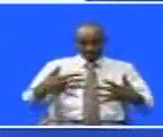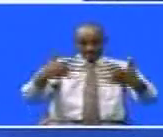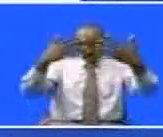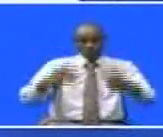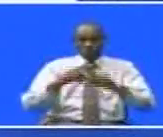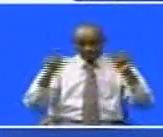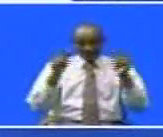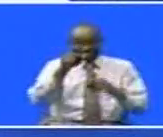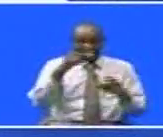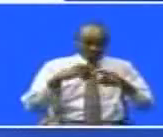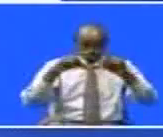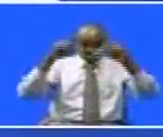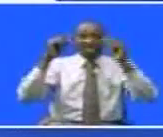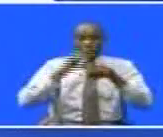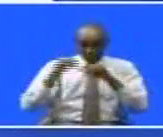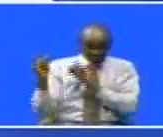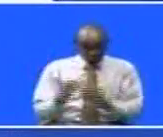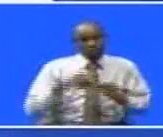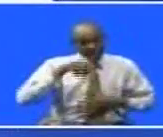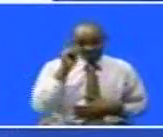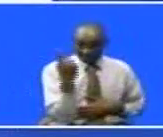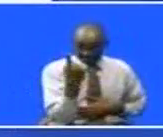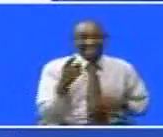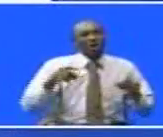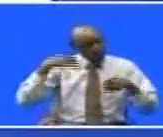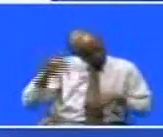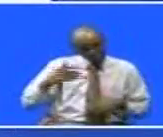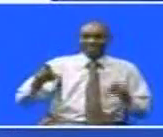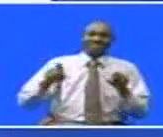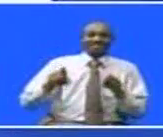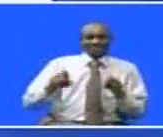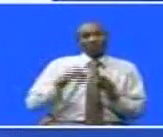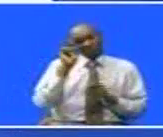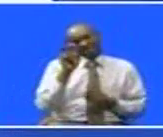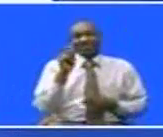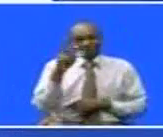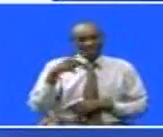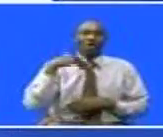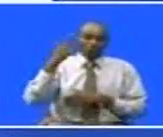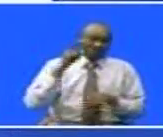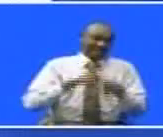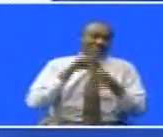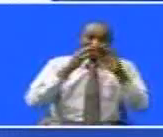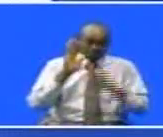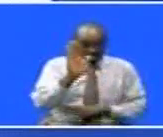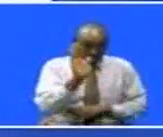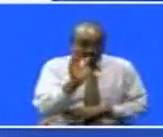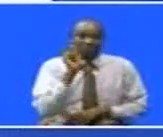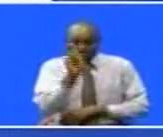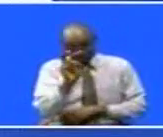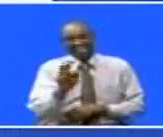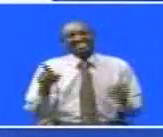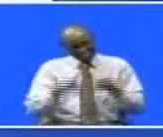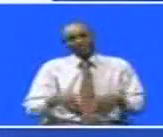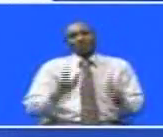Right. So introduce yourself, just like we always do. I guess when you're watching us from the other side of your living room,